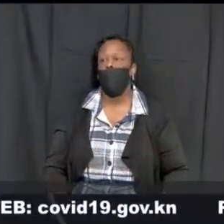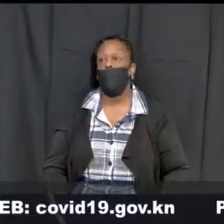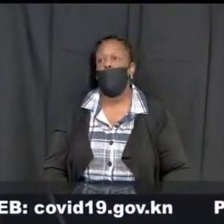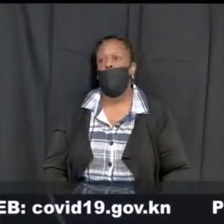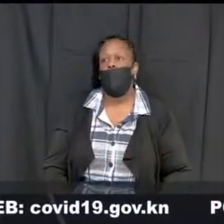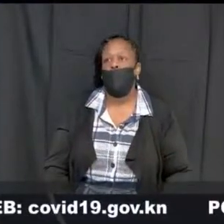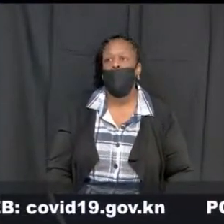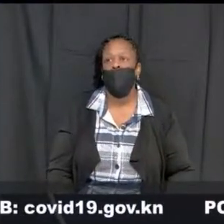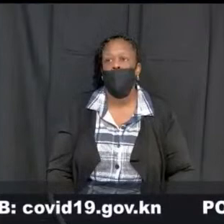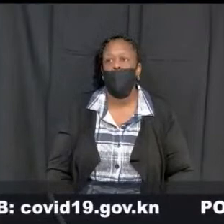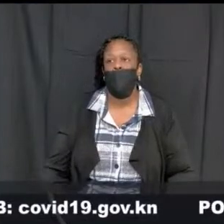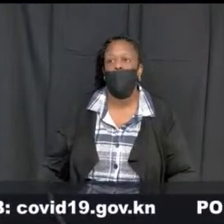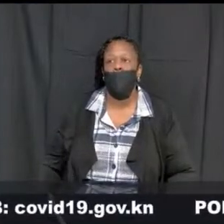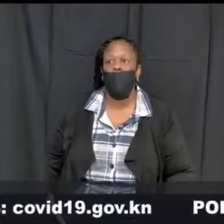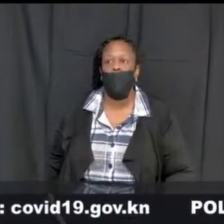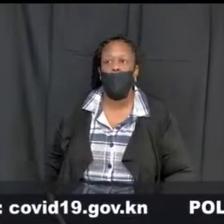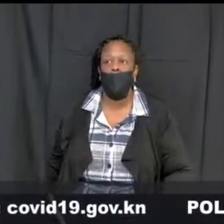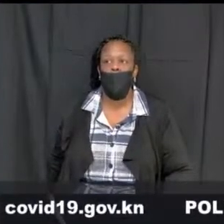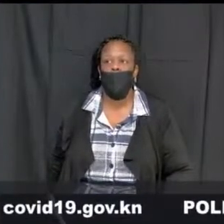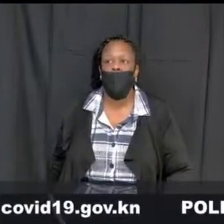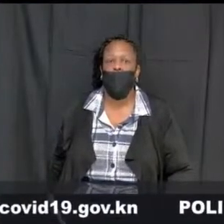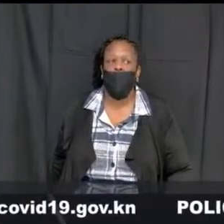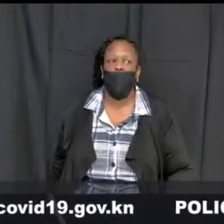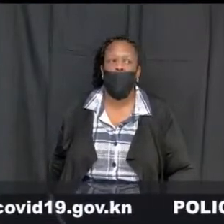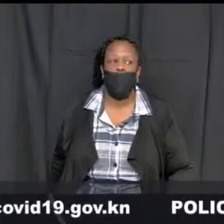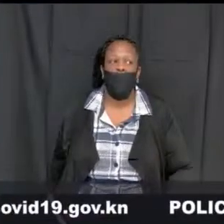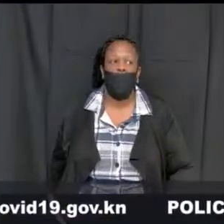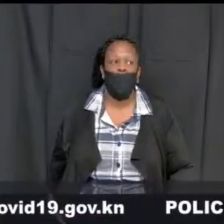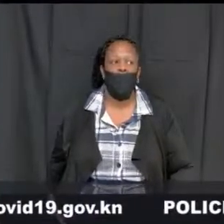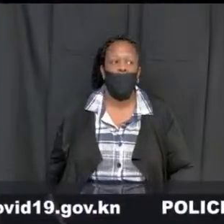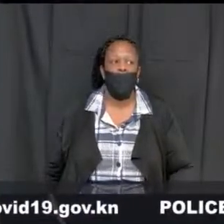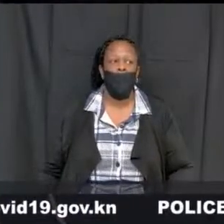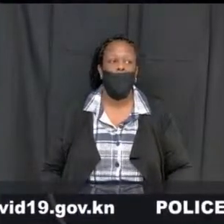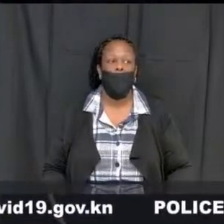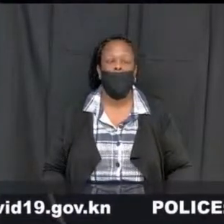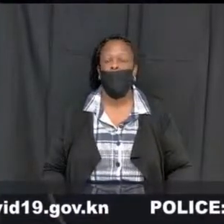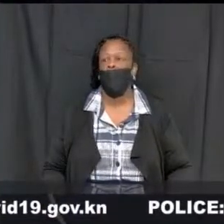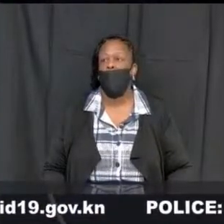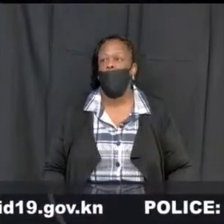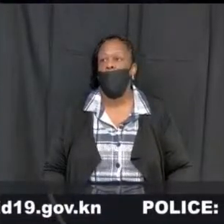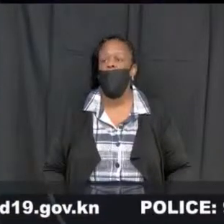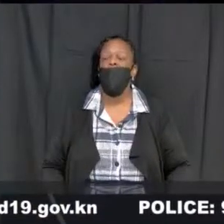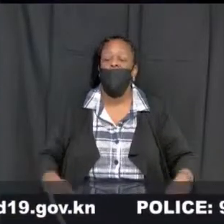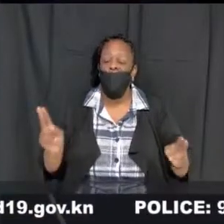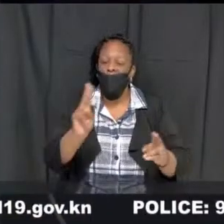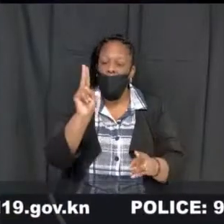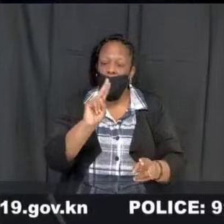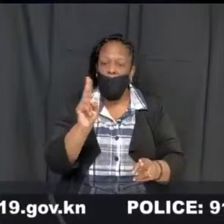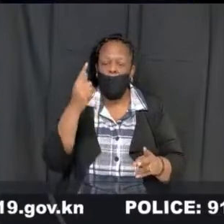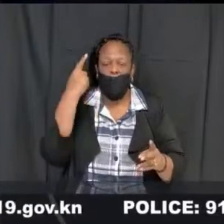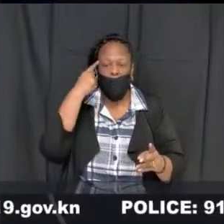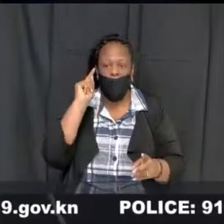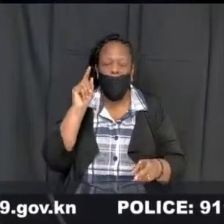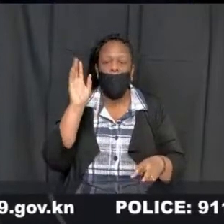used by the media houses to create news items. So therefore, there's a lot